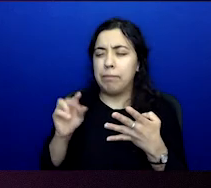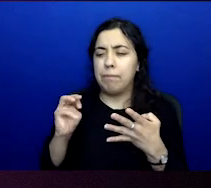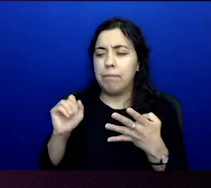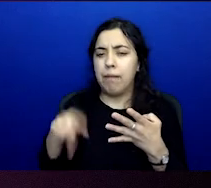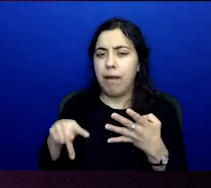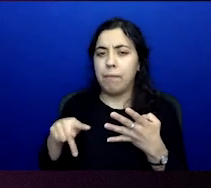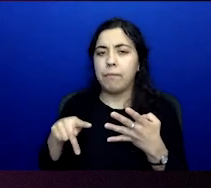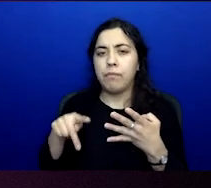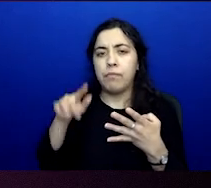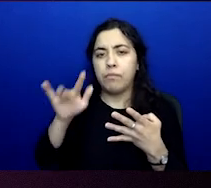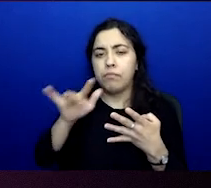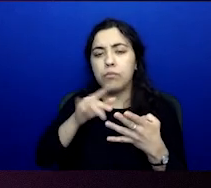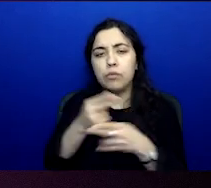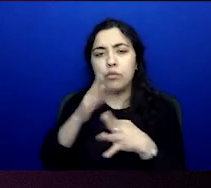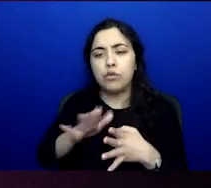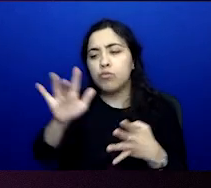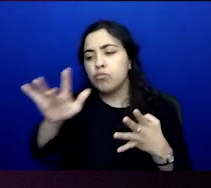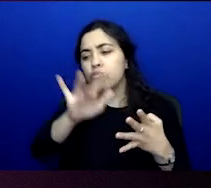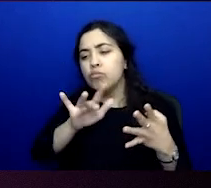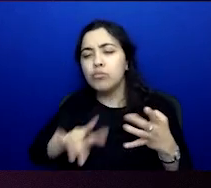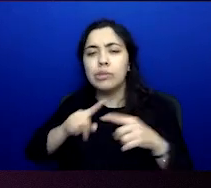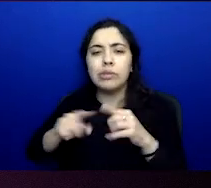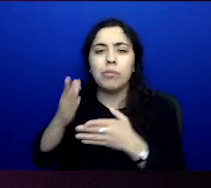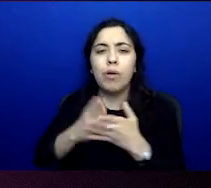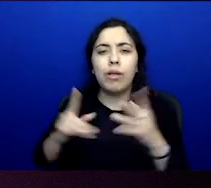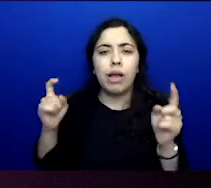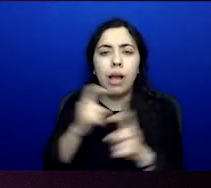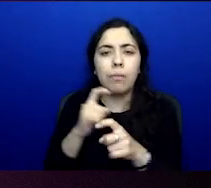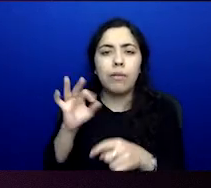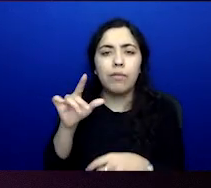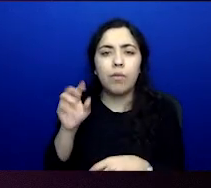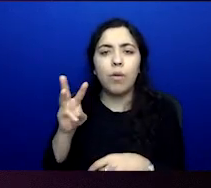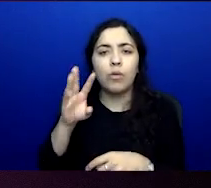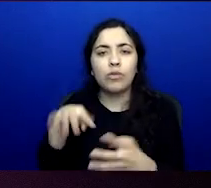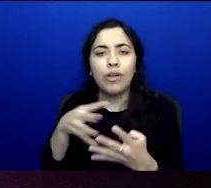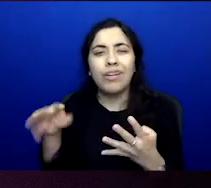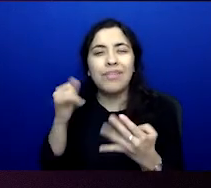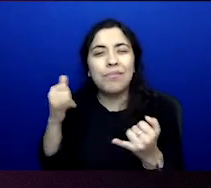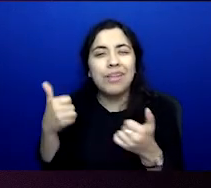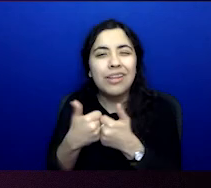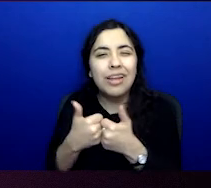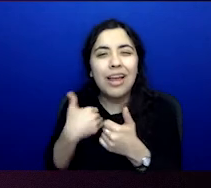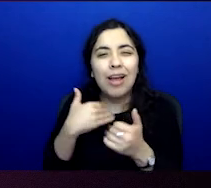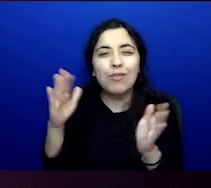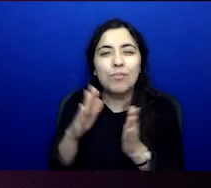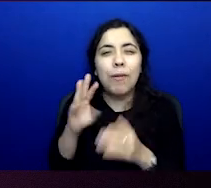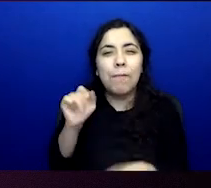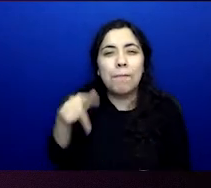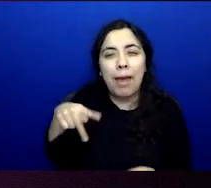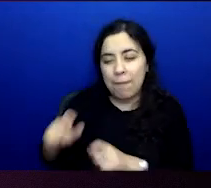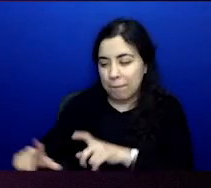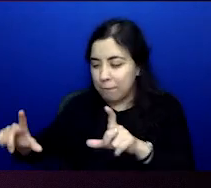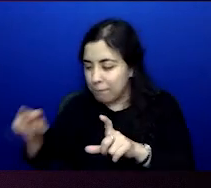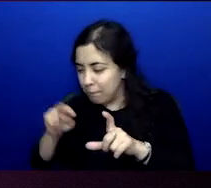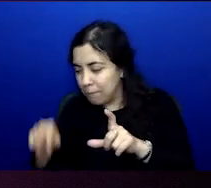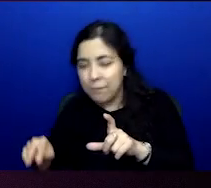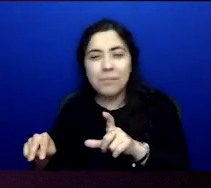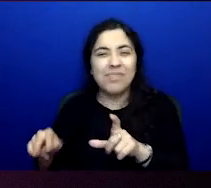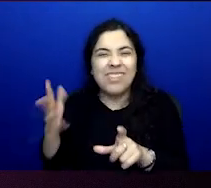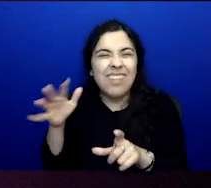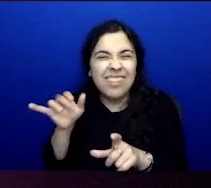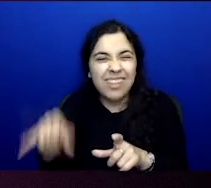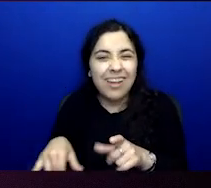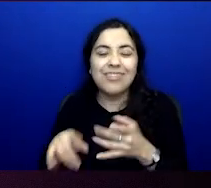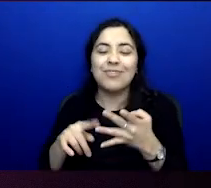user to quickly navigate different parts of the complex flowchart, kind of like when you play games, you have a mini-map down there. It's kind of like